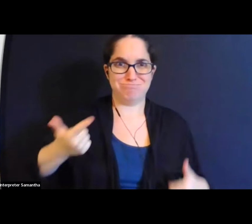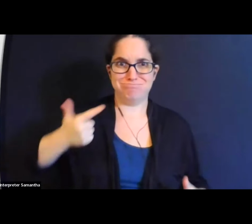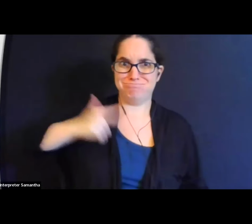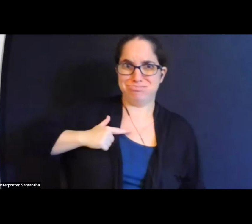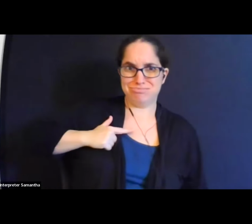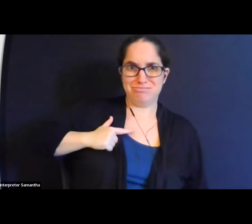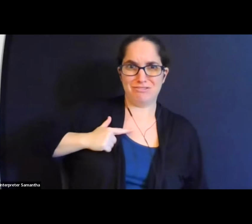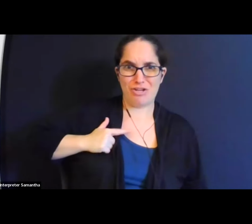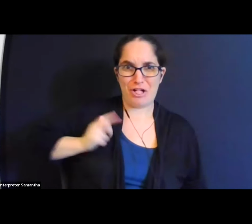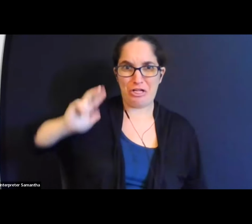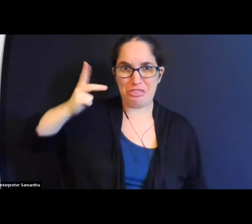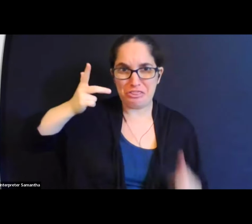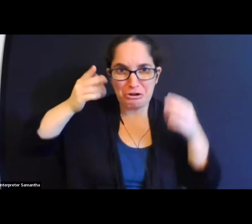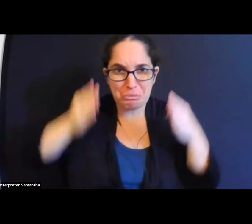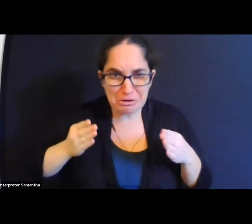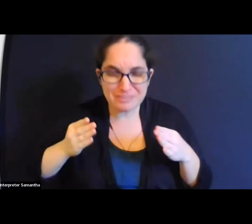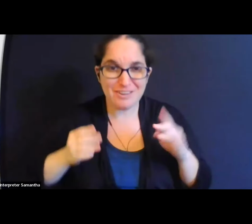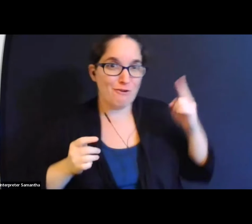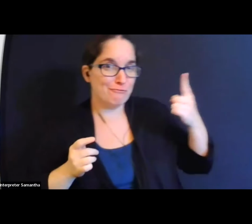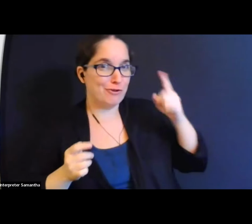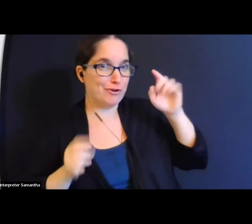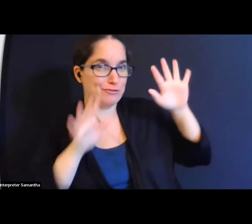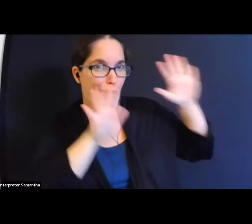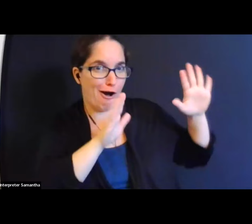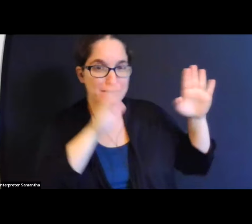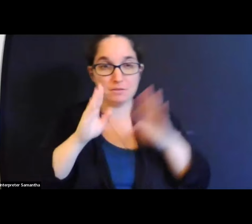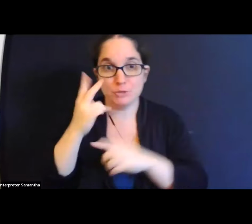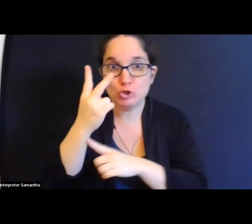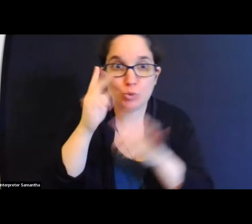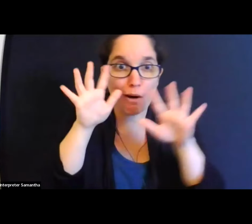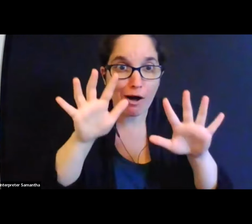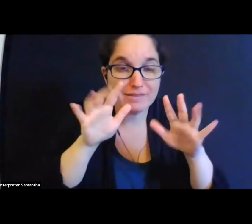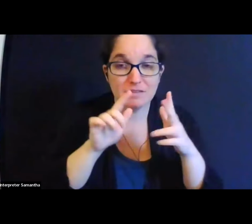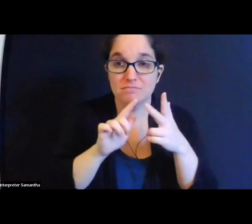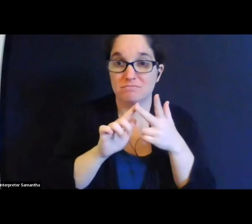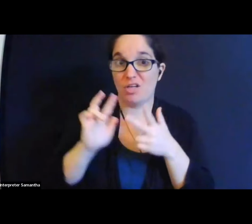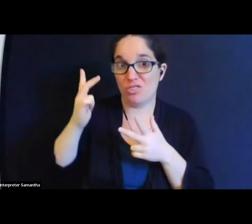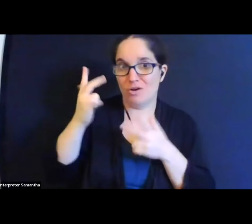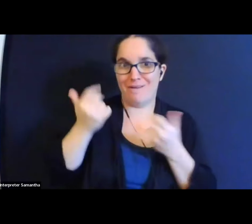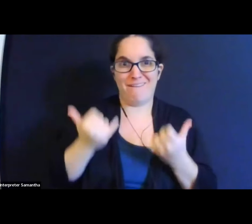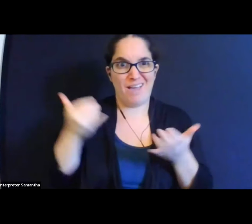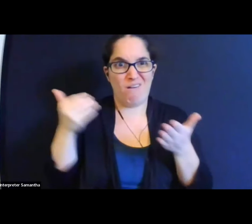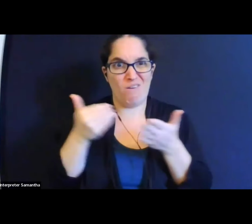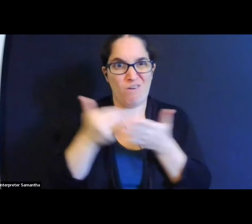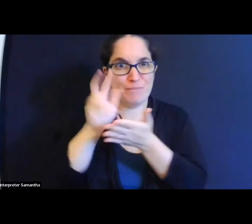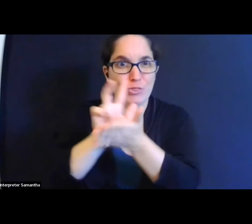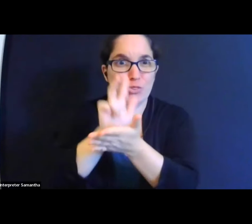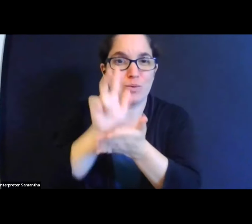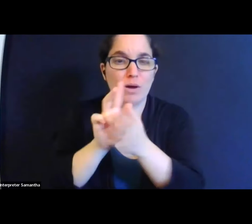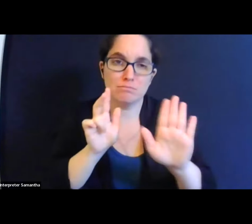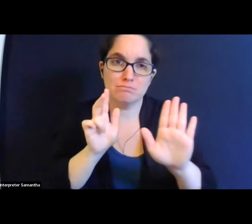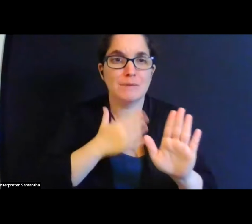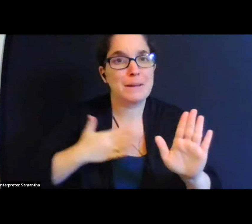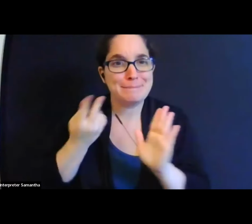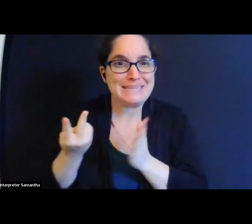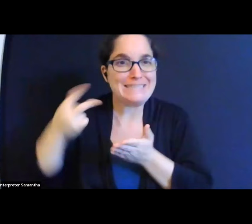following these two amazing speakers. So, and also, if you've been sitting still for going on 3 hours, please feel free to